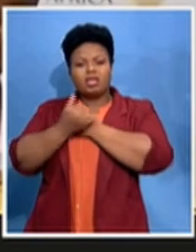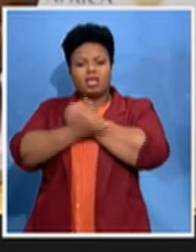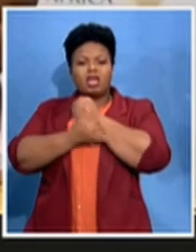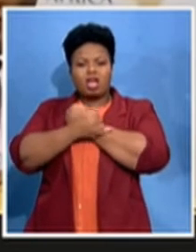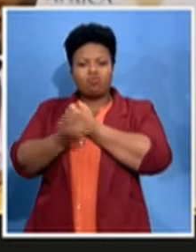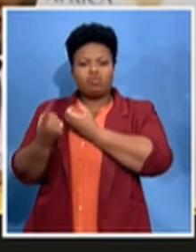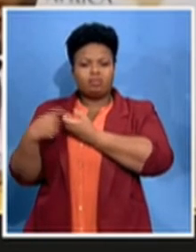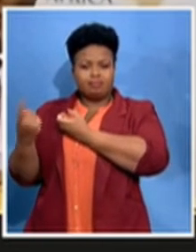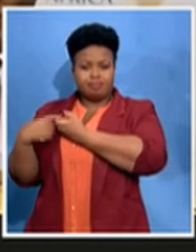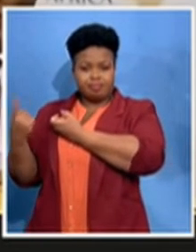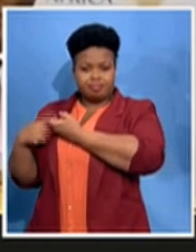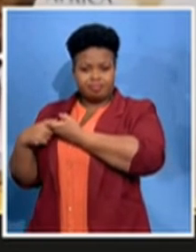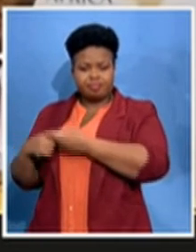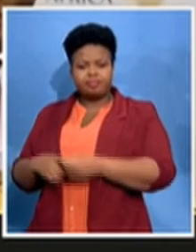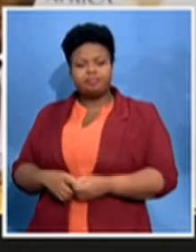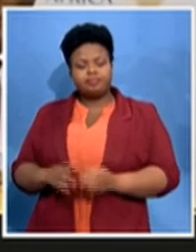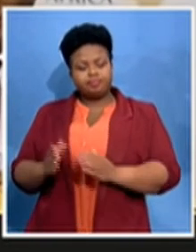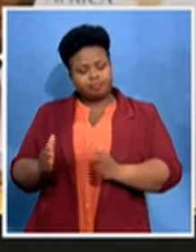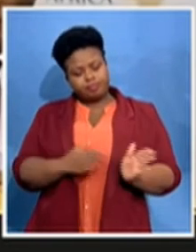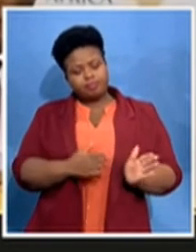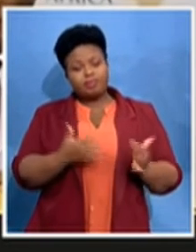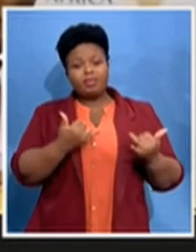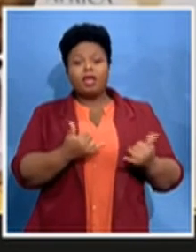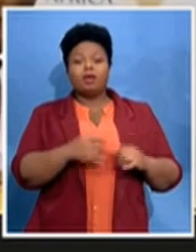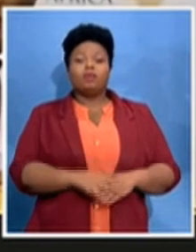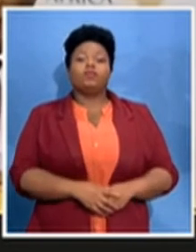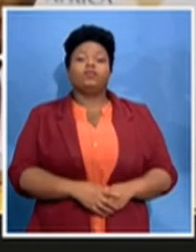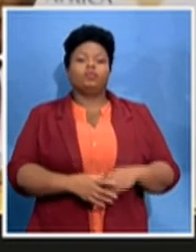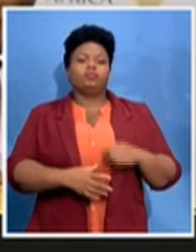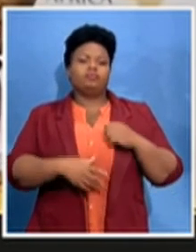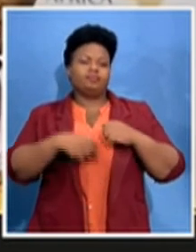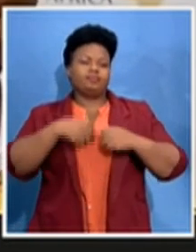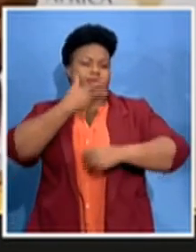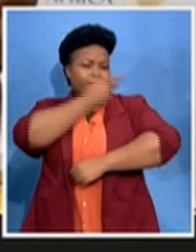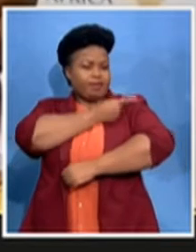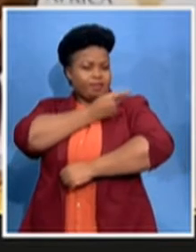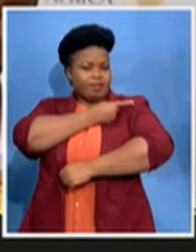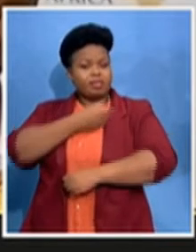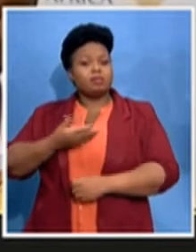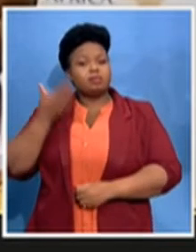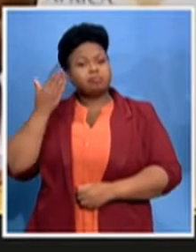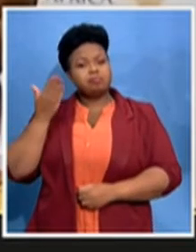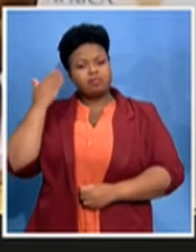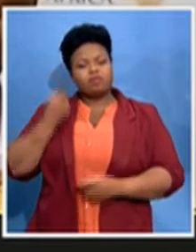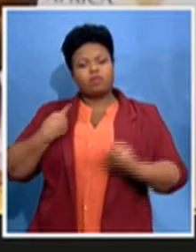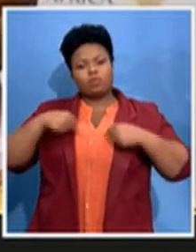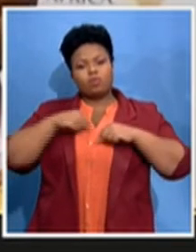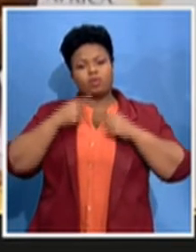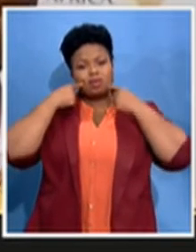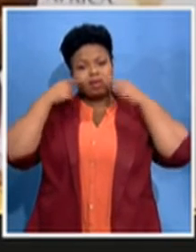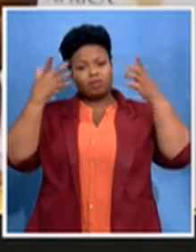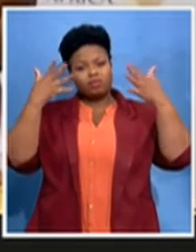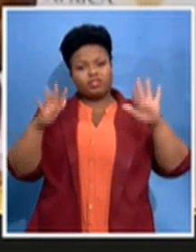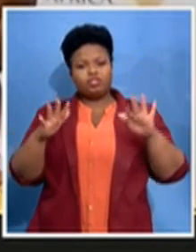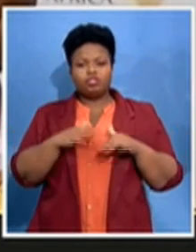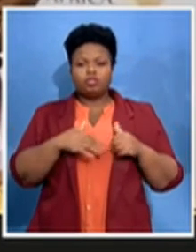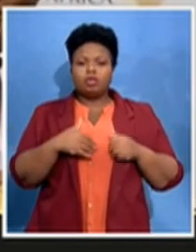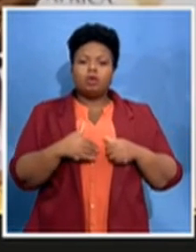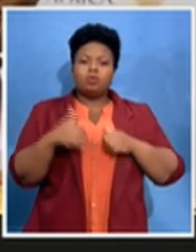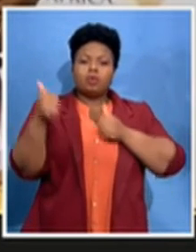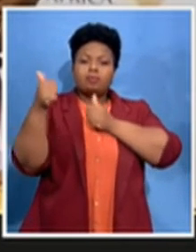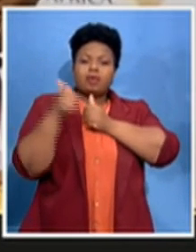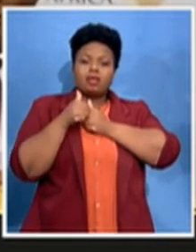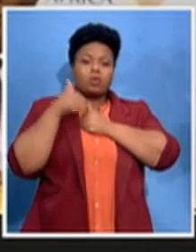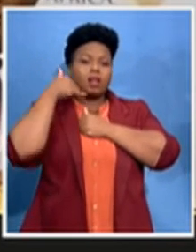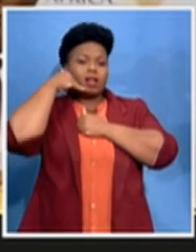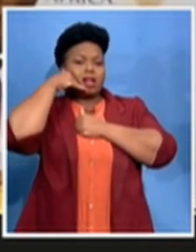we announced previously that through a partnership with MTN Mobile Telecom, they generously